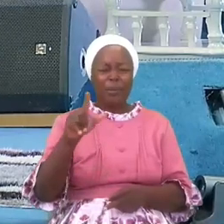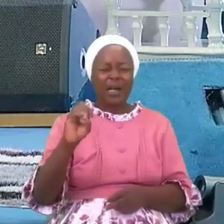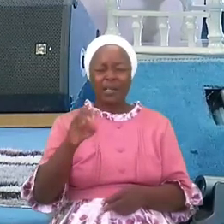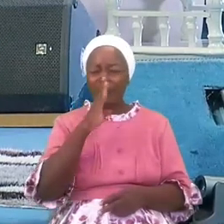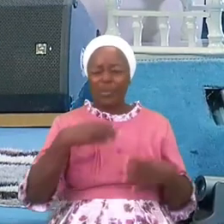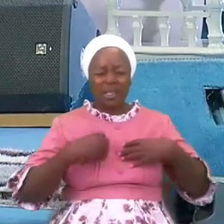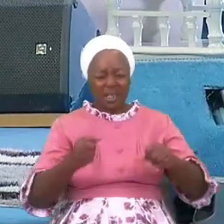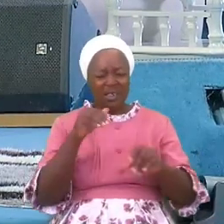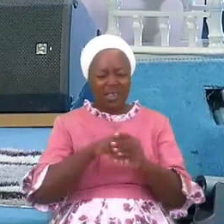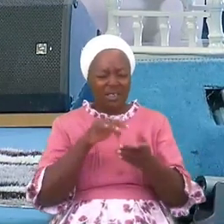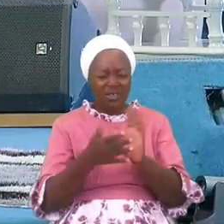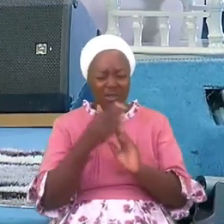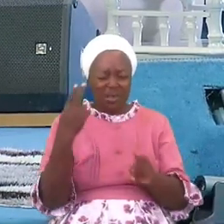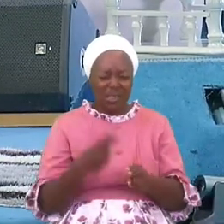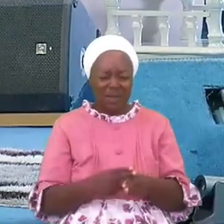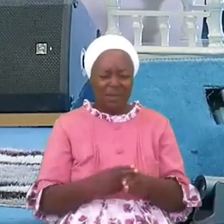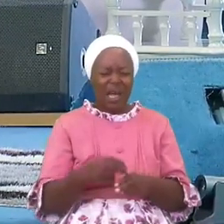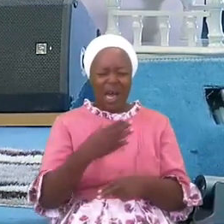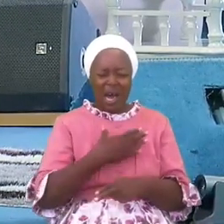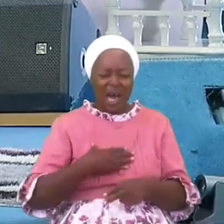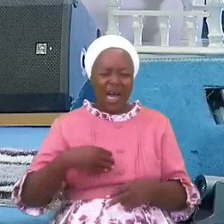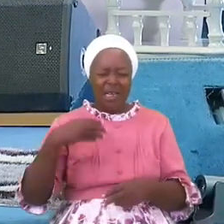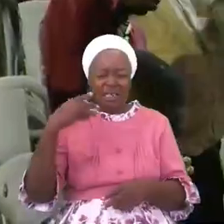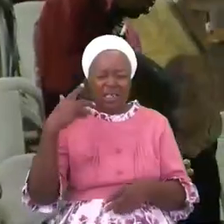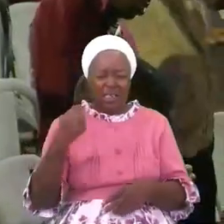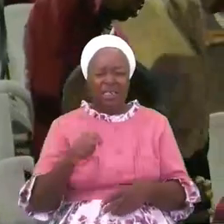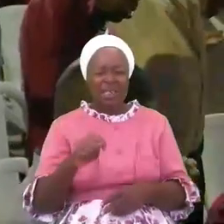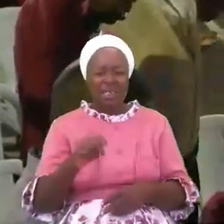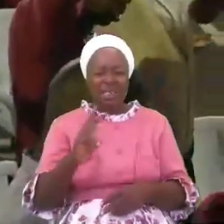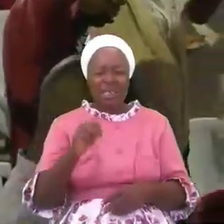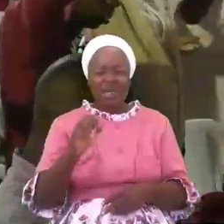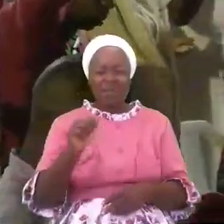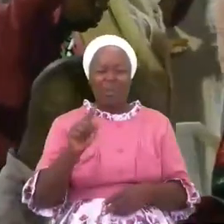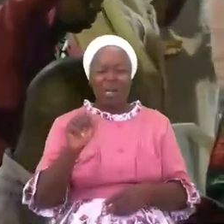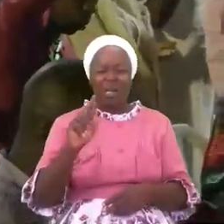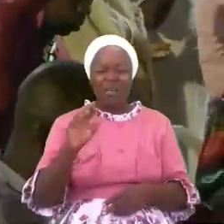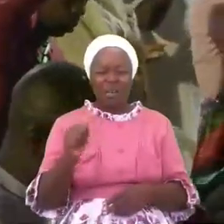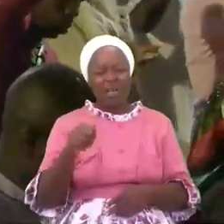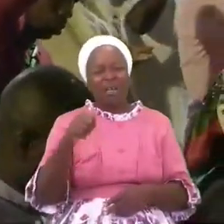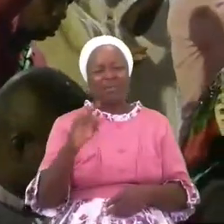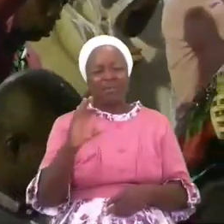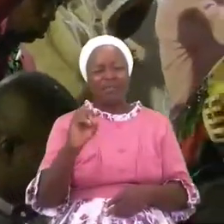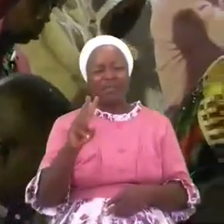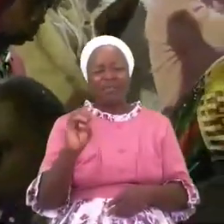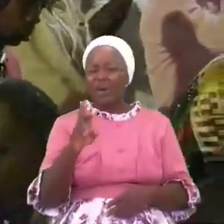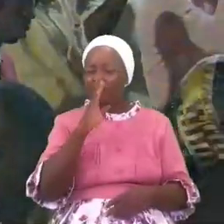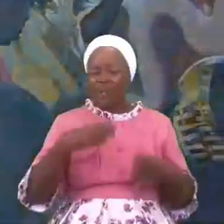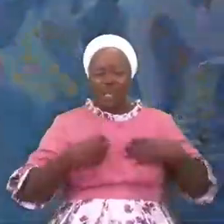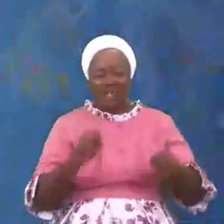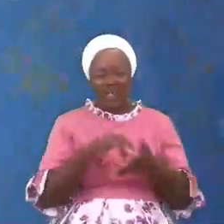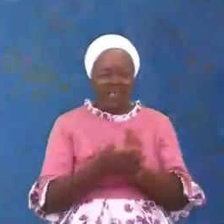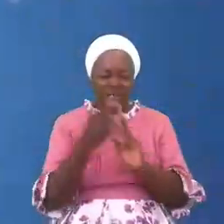the malaria fever be healed in Jesus' name. Typhoid, you're healed